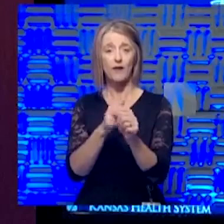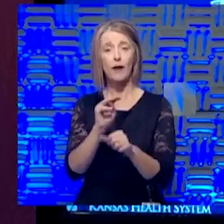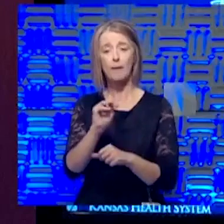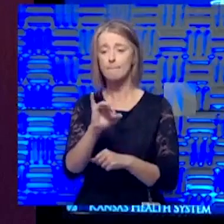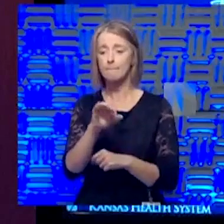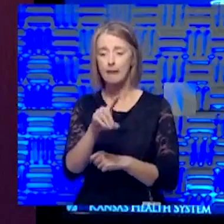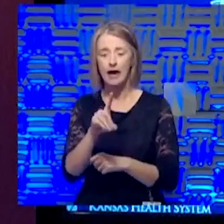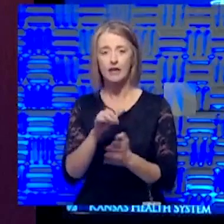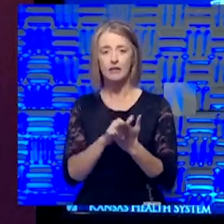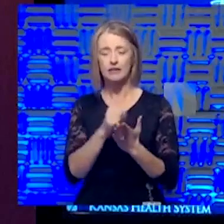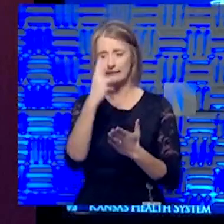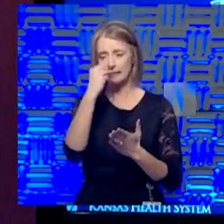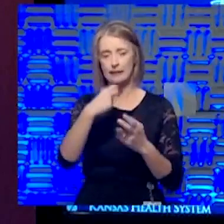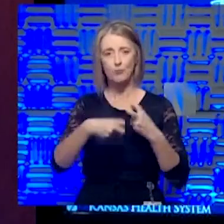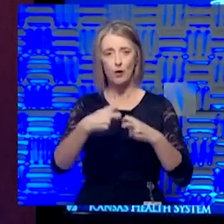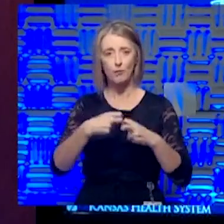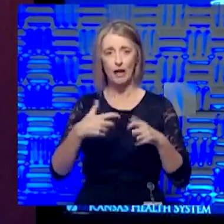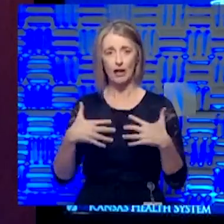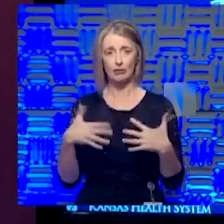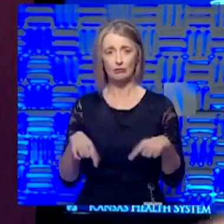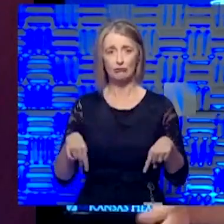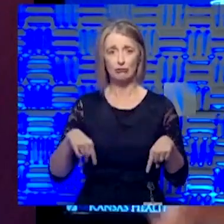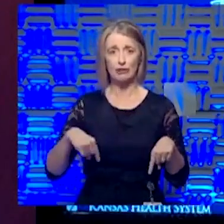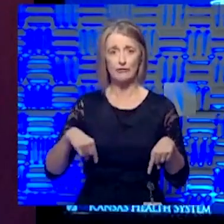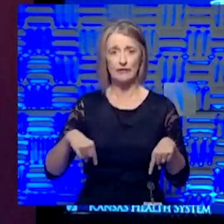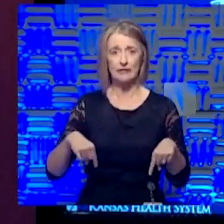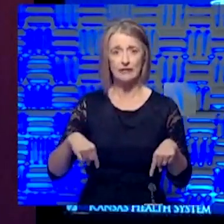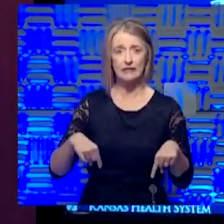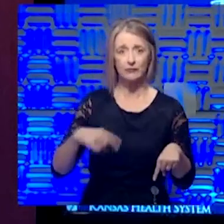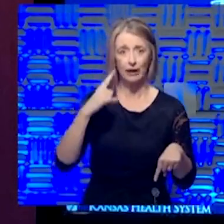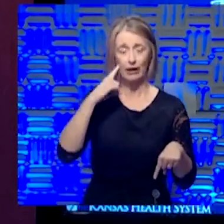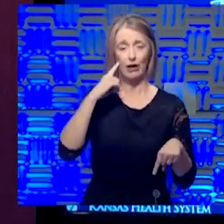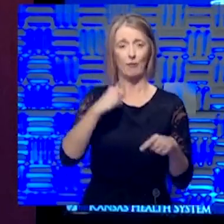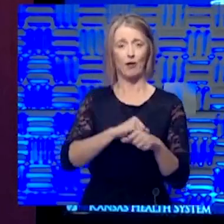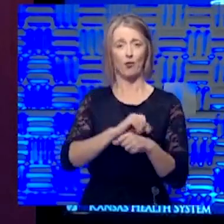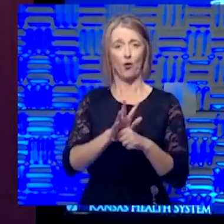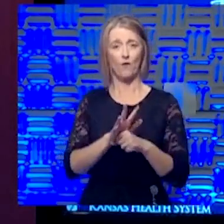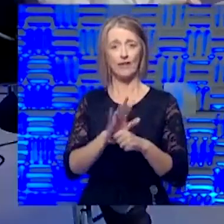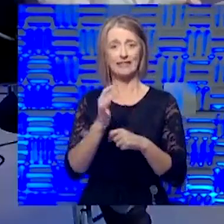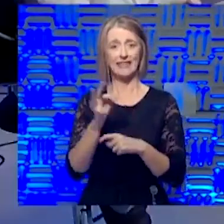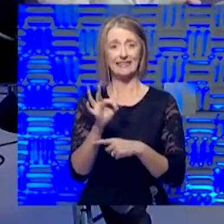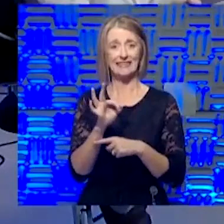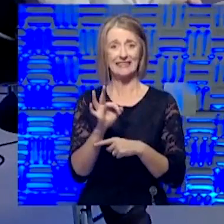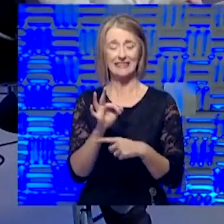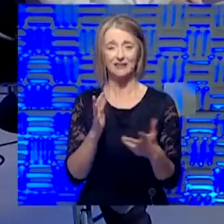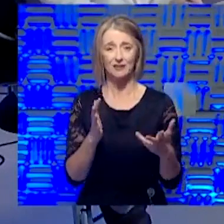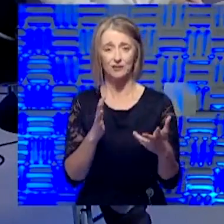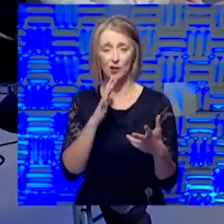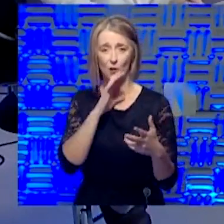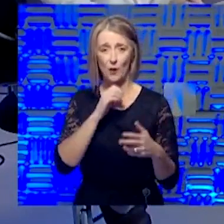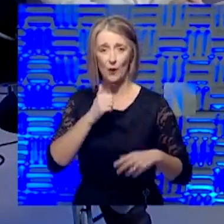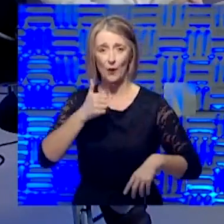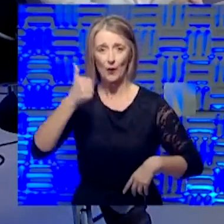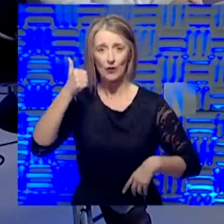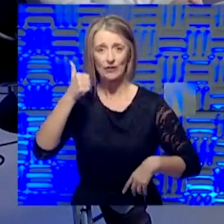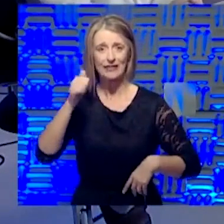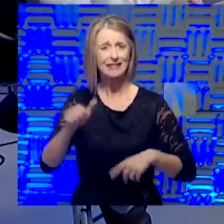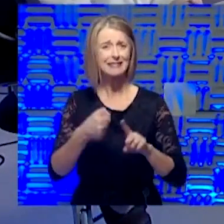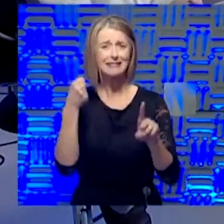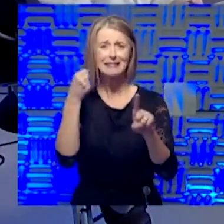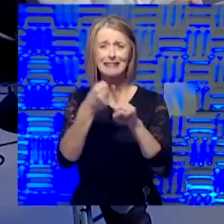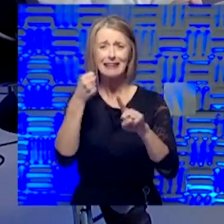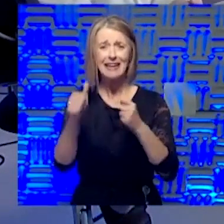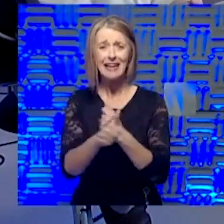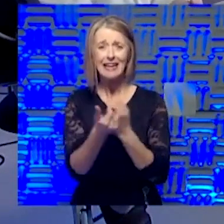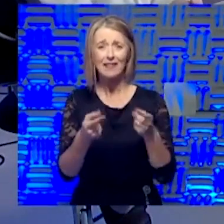and some sleep apnea. And I get nervous every time I hear about this COVID-19 a little bit, Dana, because as you get older, anything can happen, right?